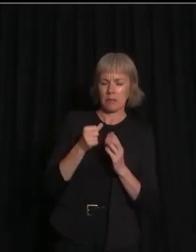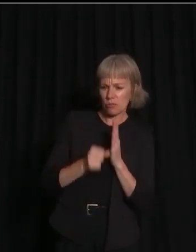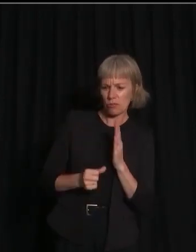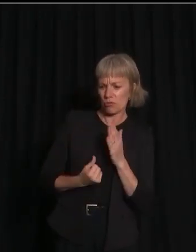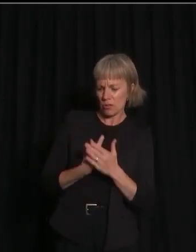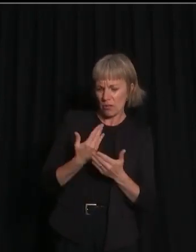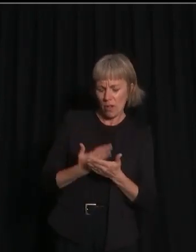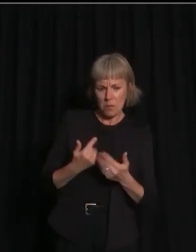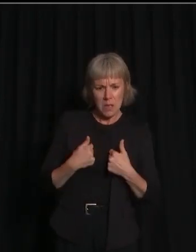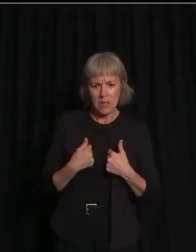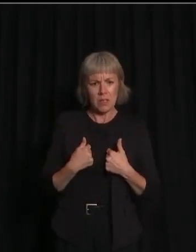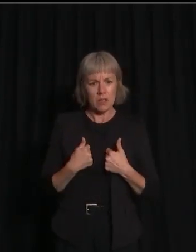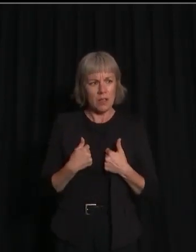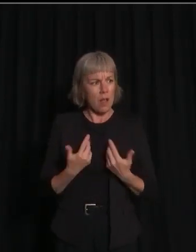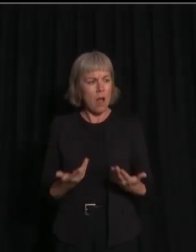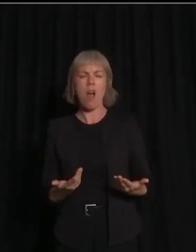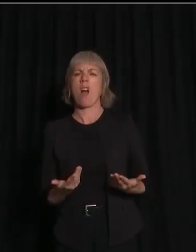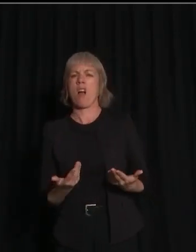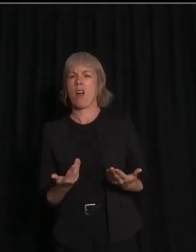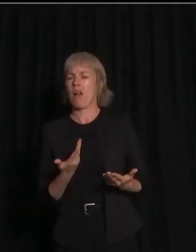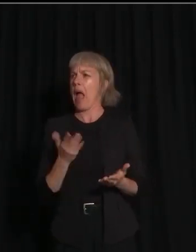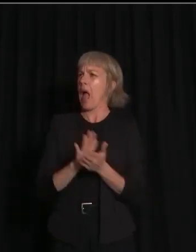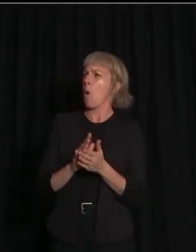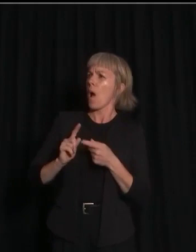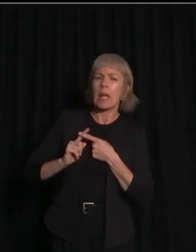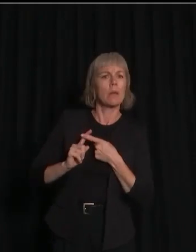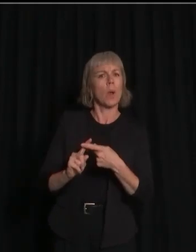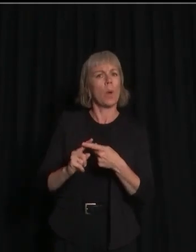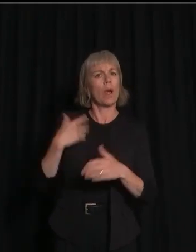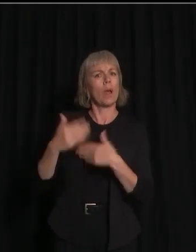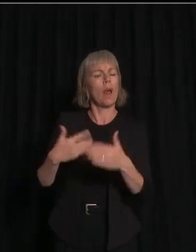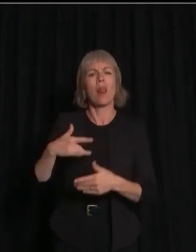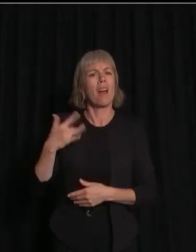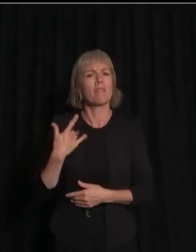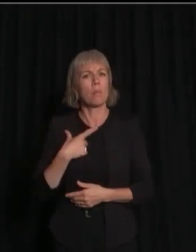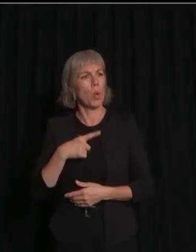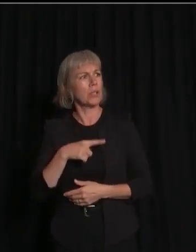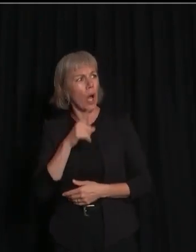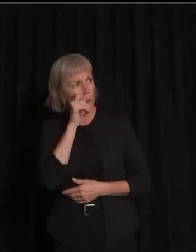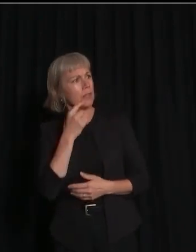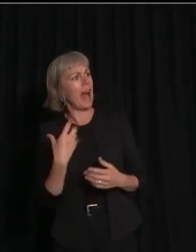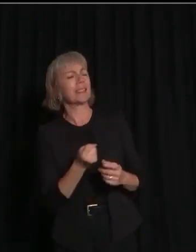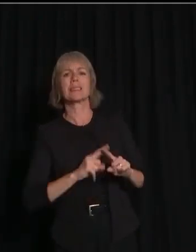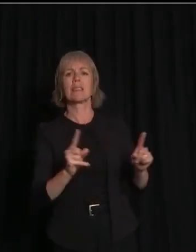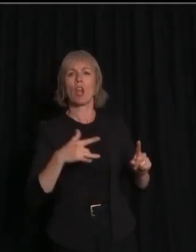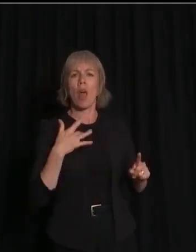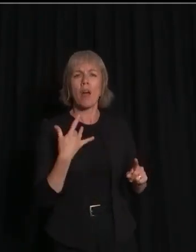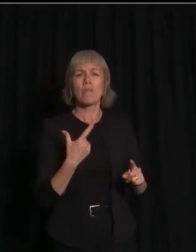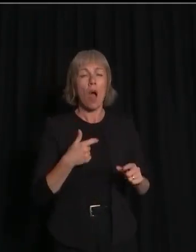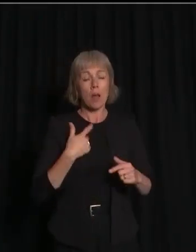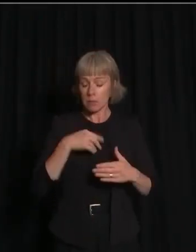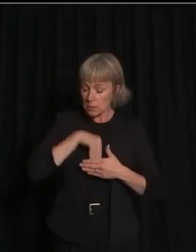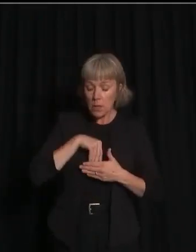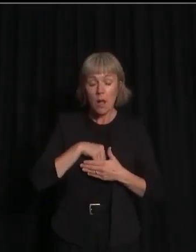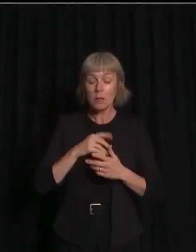continue living, because my life could have been completely different. I could have avoided years of pain and shame